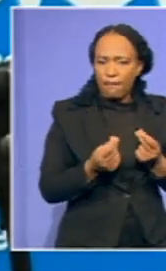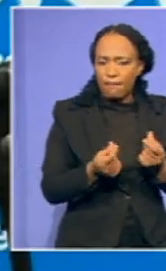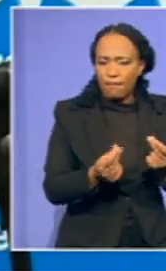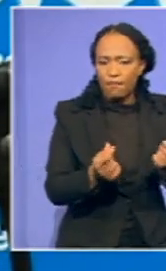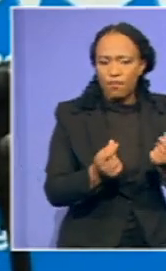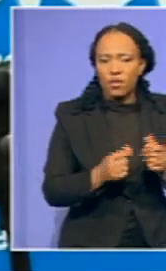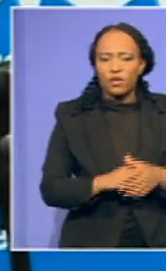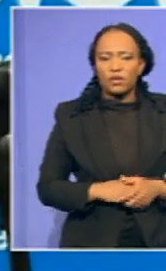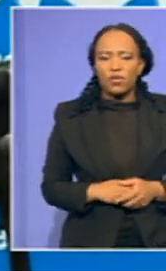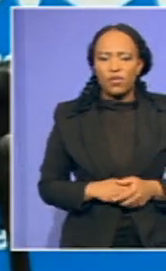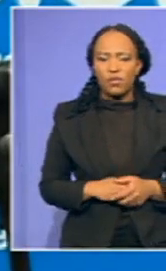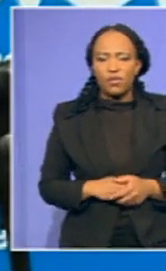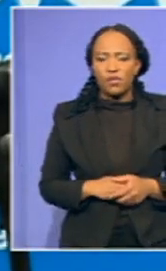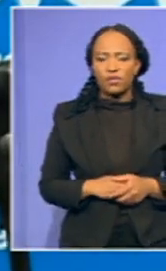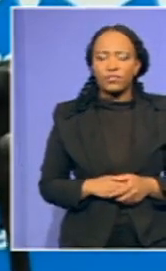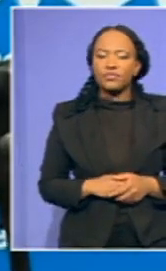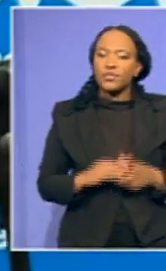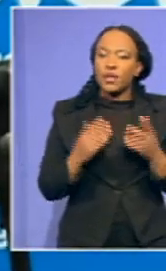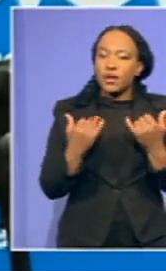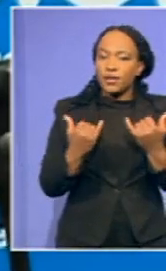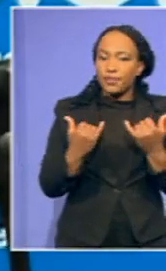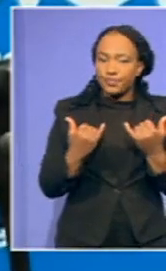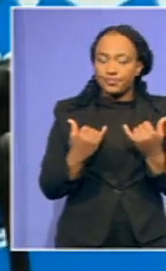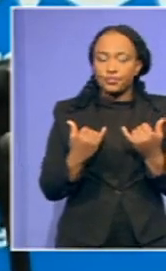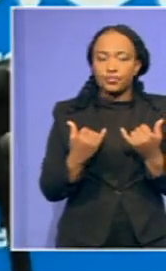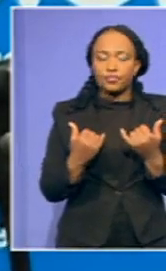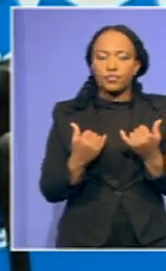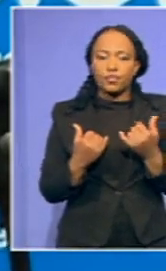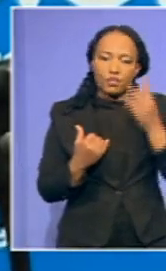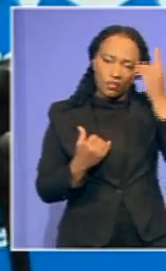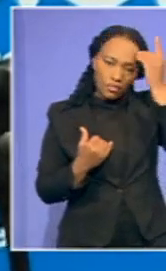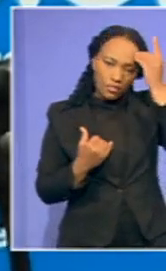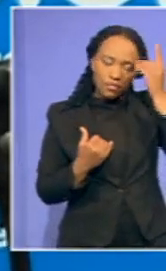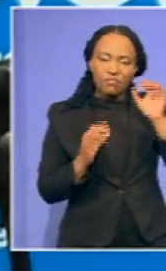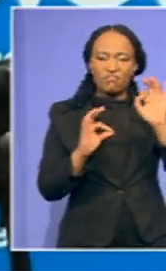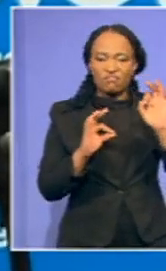our input. So where we are now is that then eThekwini is the rightful